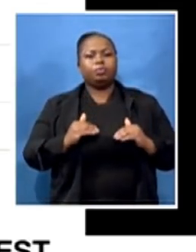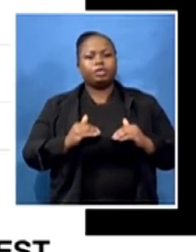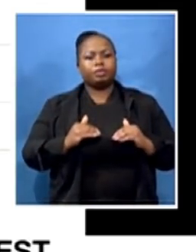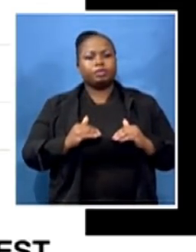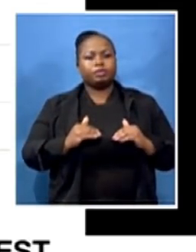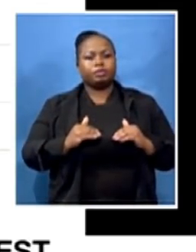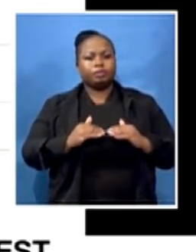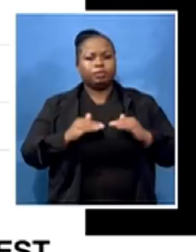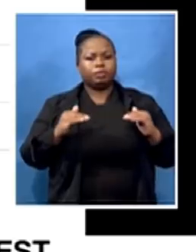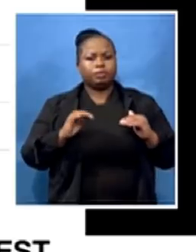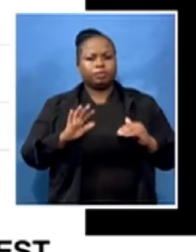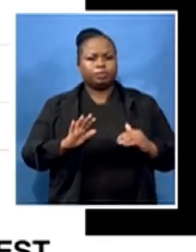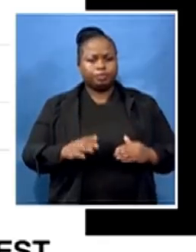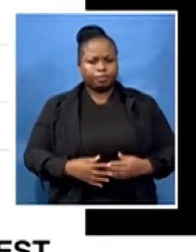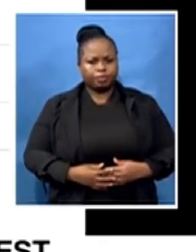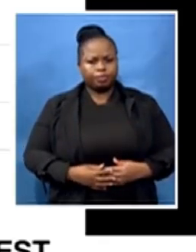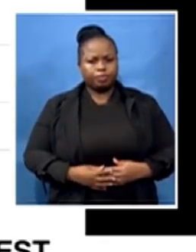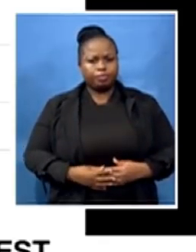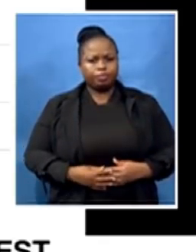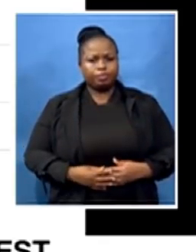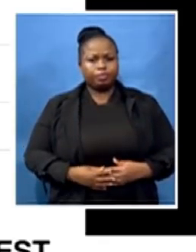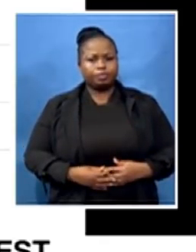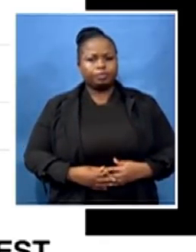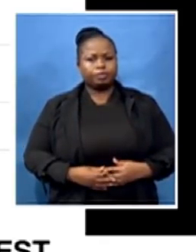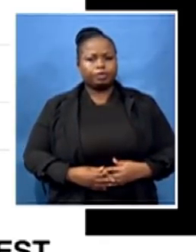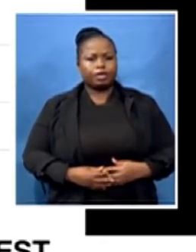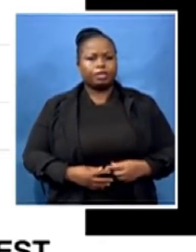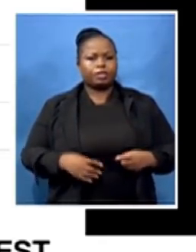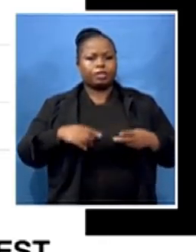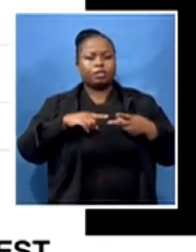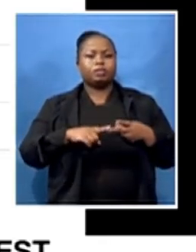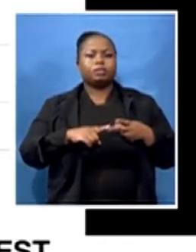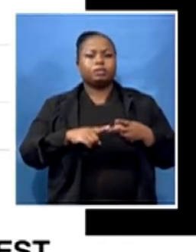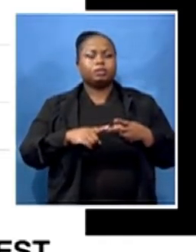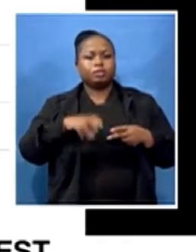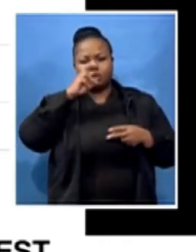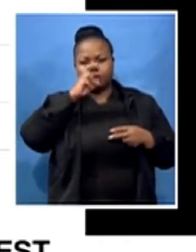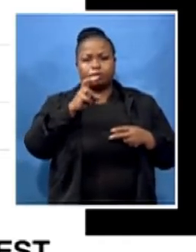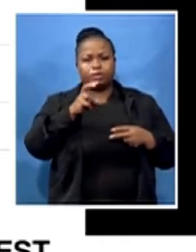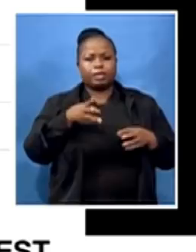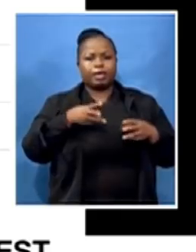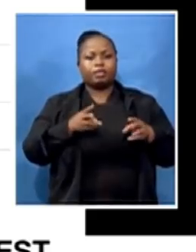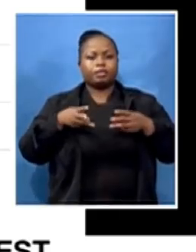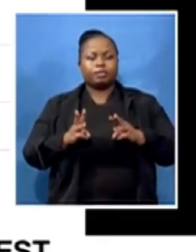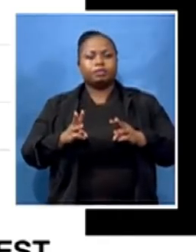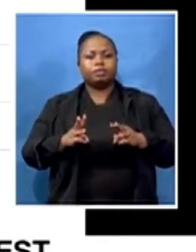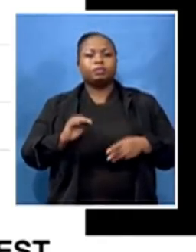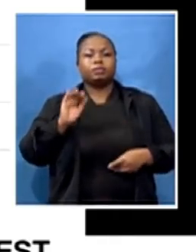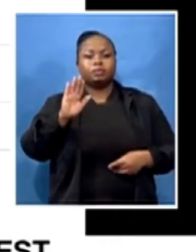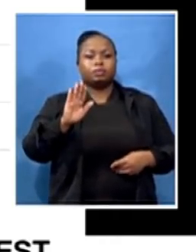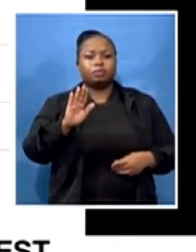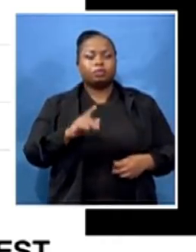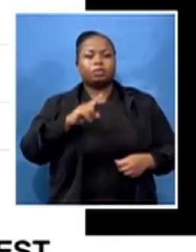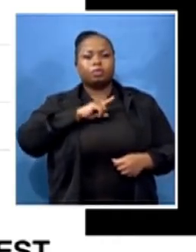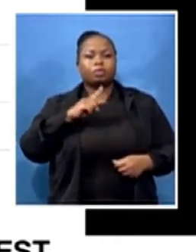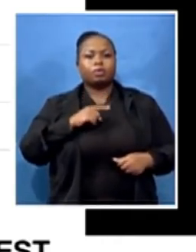which had very stringent measures and restrictions, which was level 5. And then